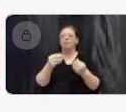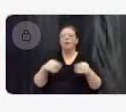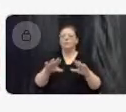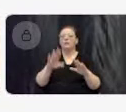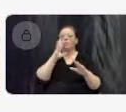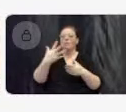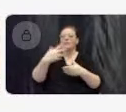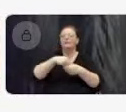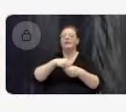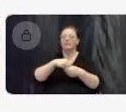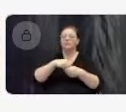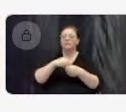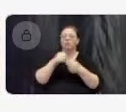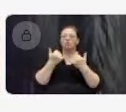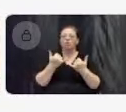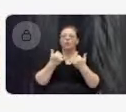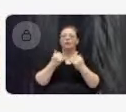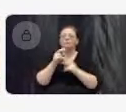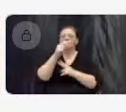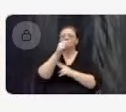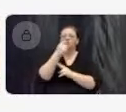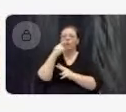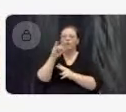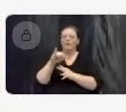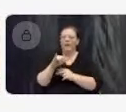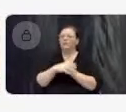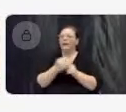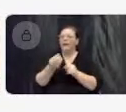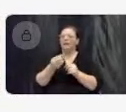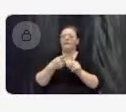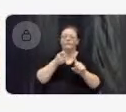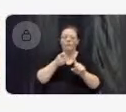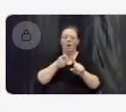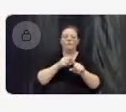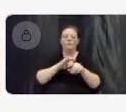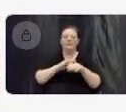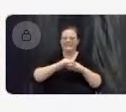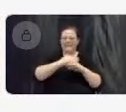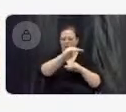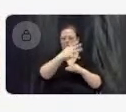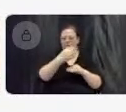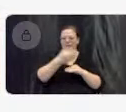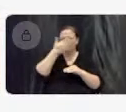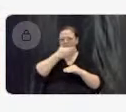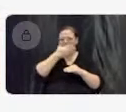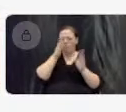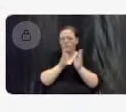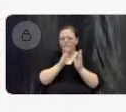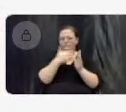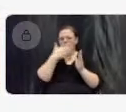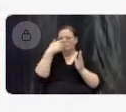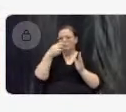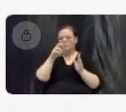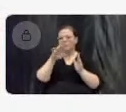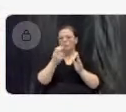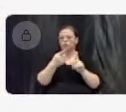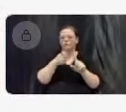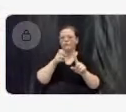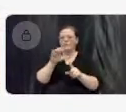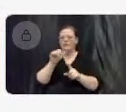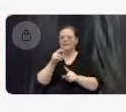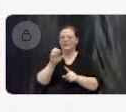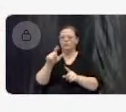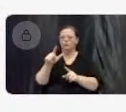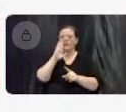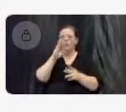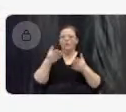an existing brick structure. Access is provided from the concrete stairway and a small front porch which extends from Cantrell Road that